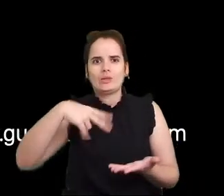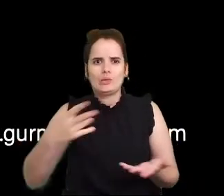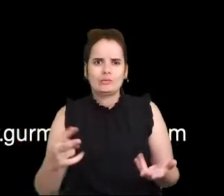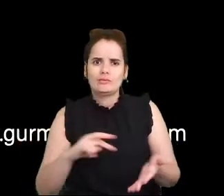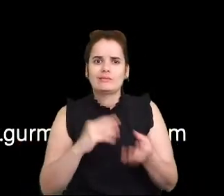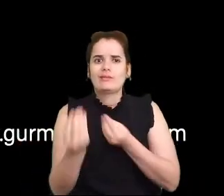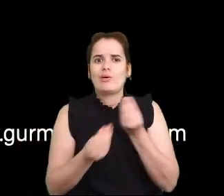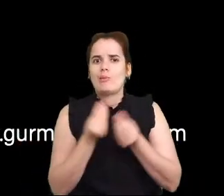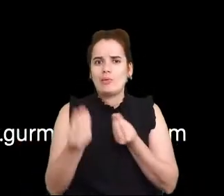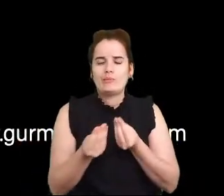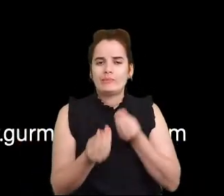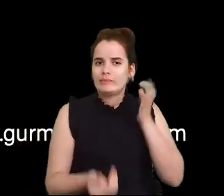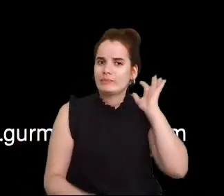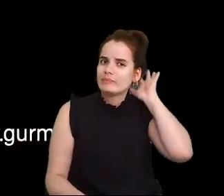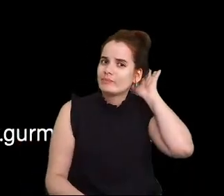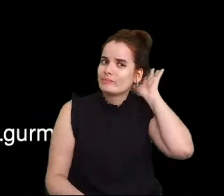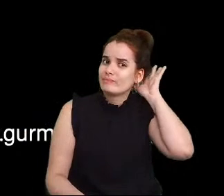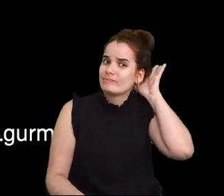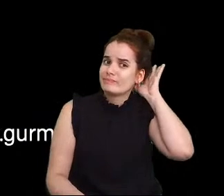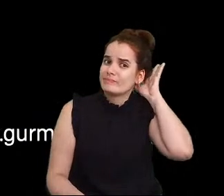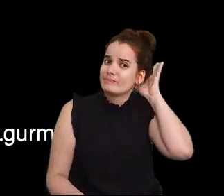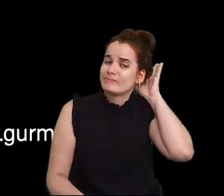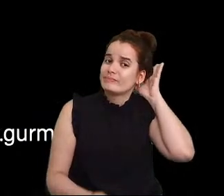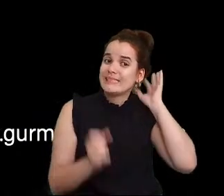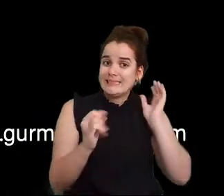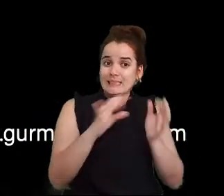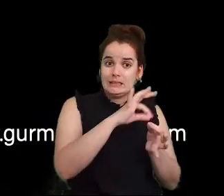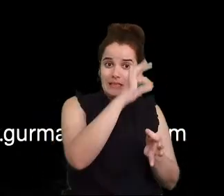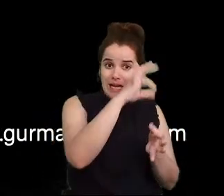image. So, all these